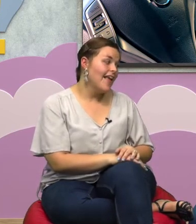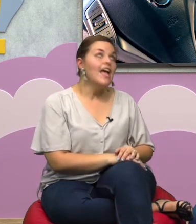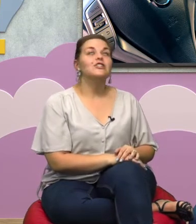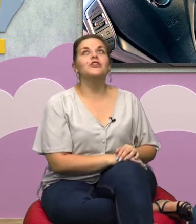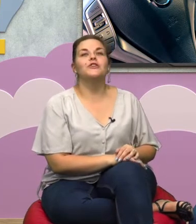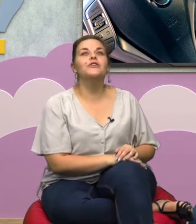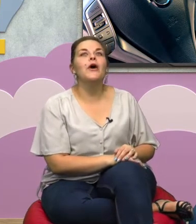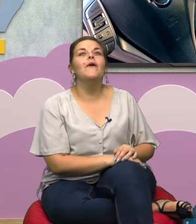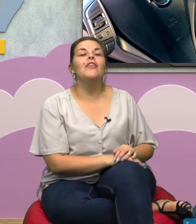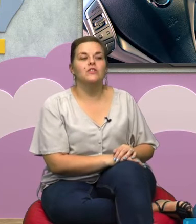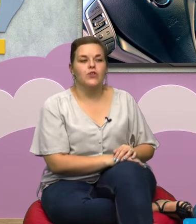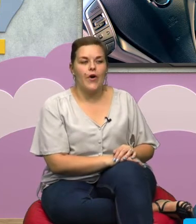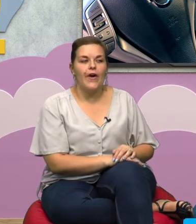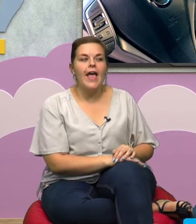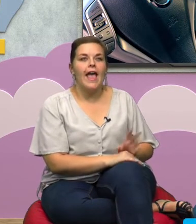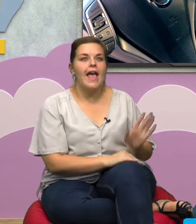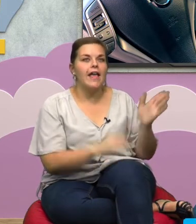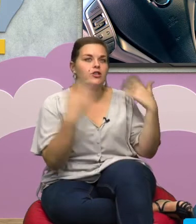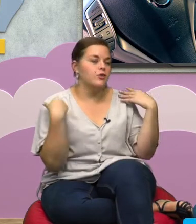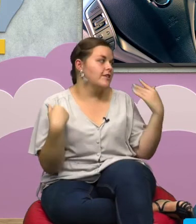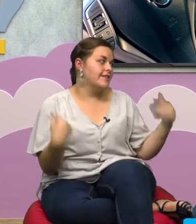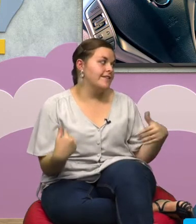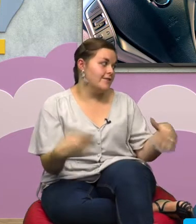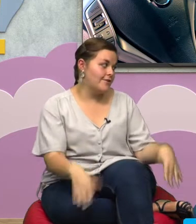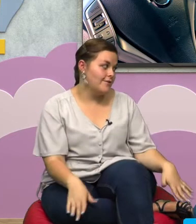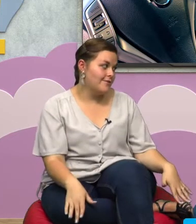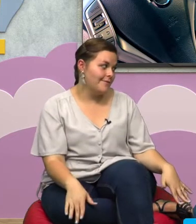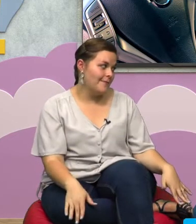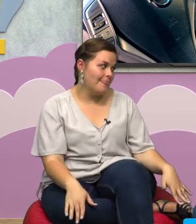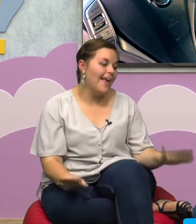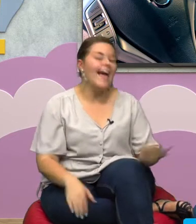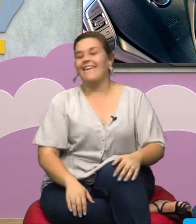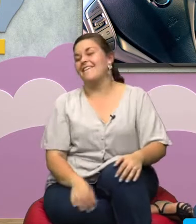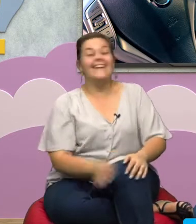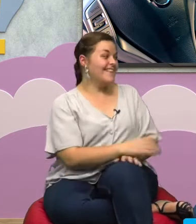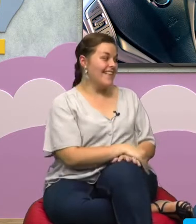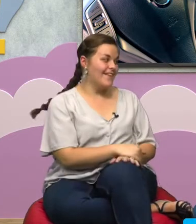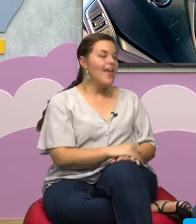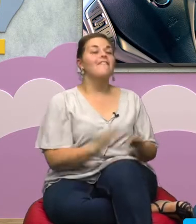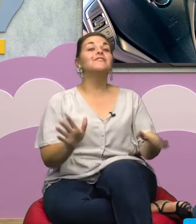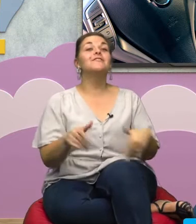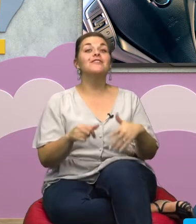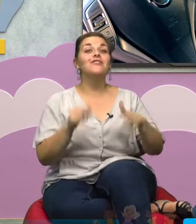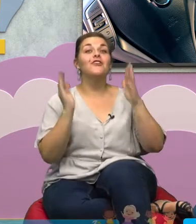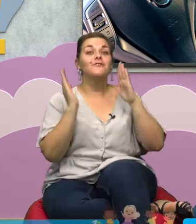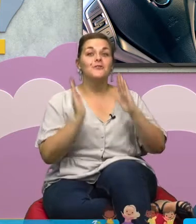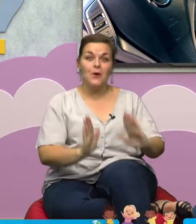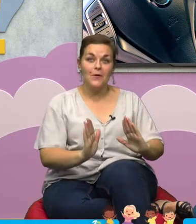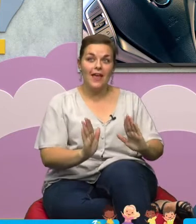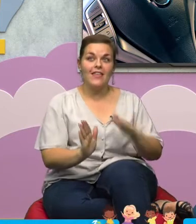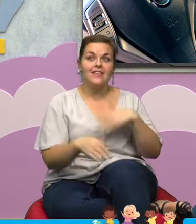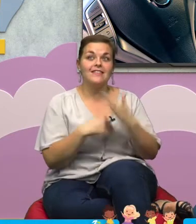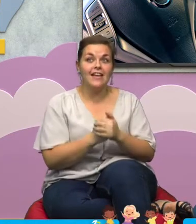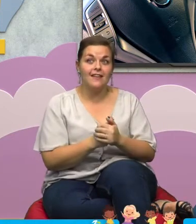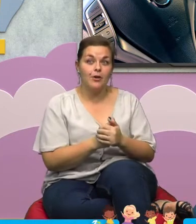song? Do you know the song, Head, Shoulders, Knees and Toes? Yay! Okay, we're going to sing that one. First, we're going to start off slow.